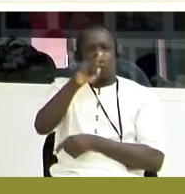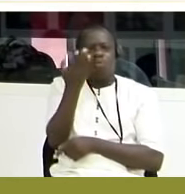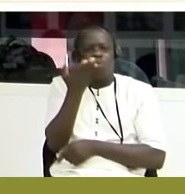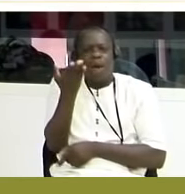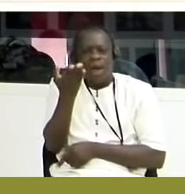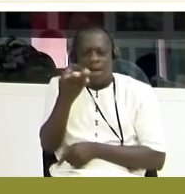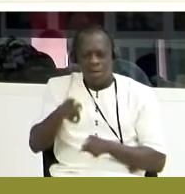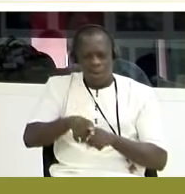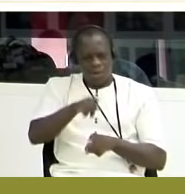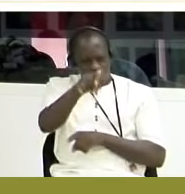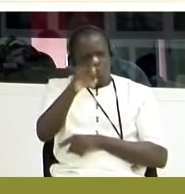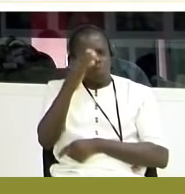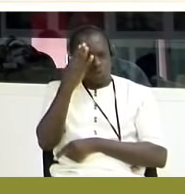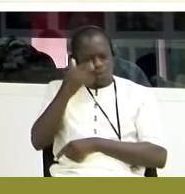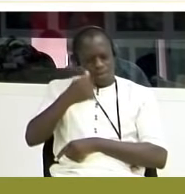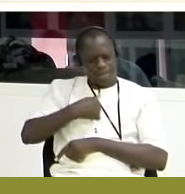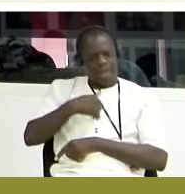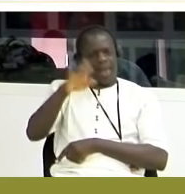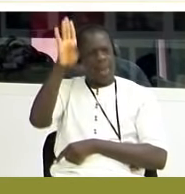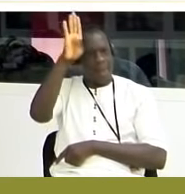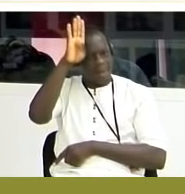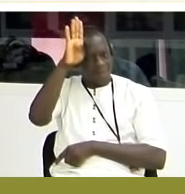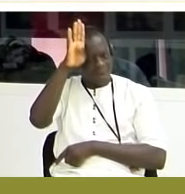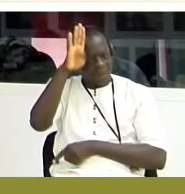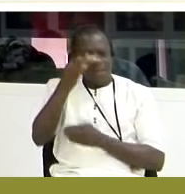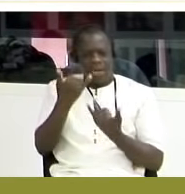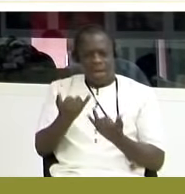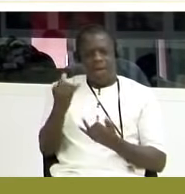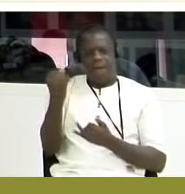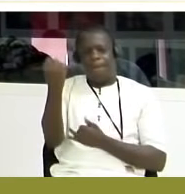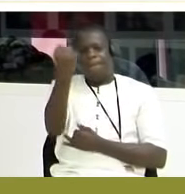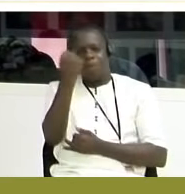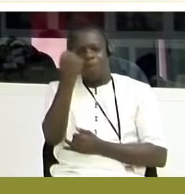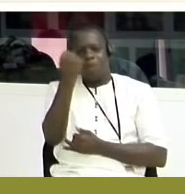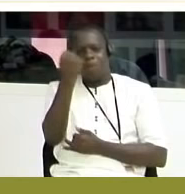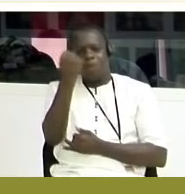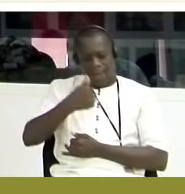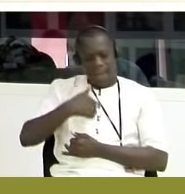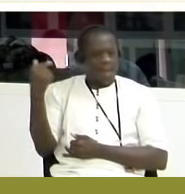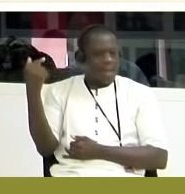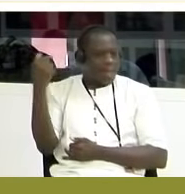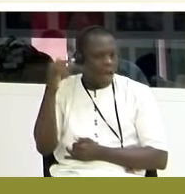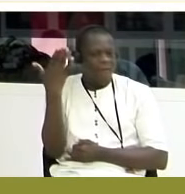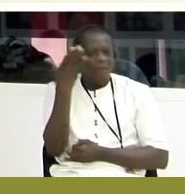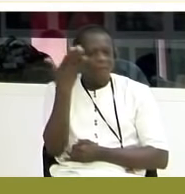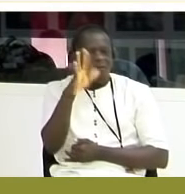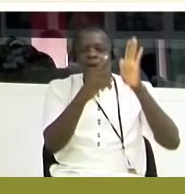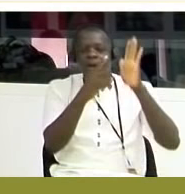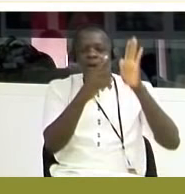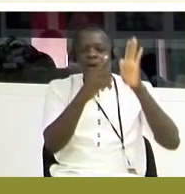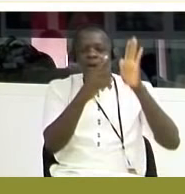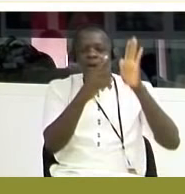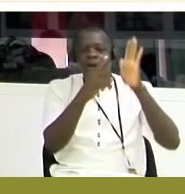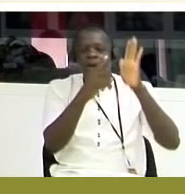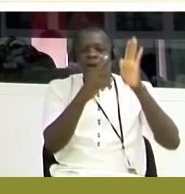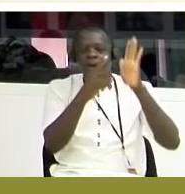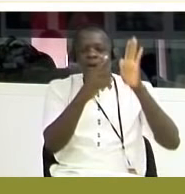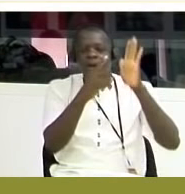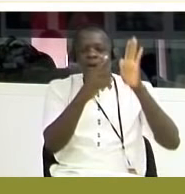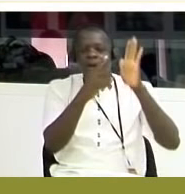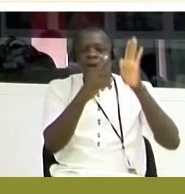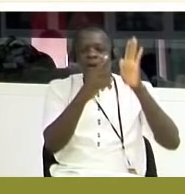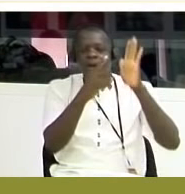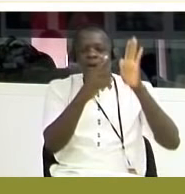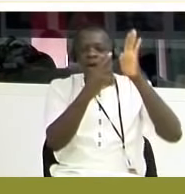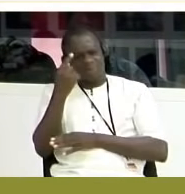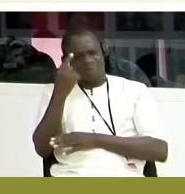leave. And because of what I heard on RFI, that's why I'm calling to find out what the situation is."